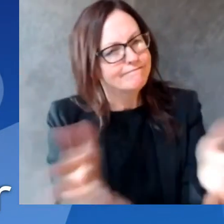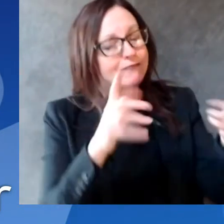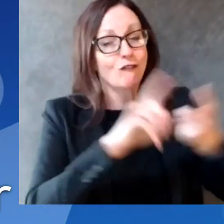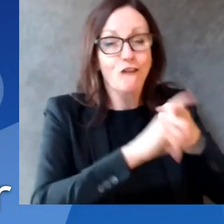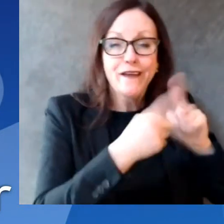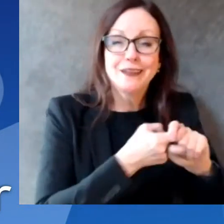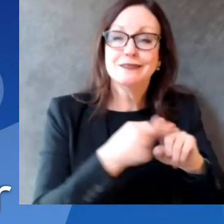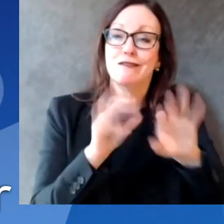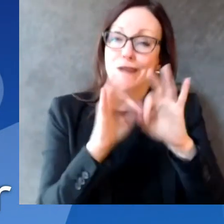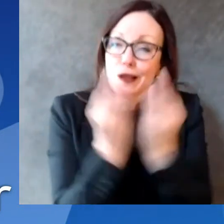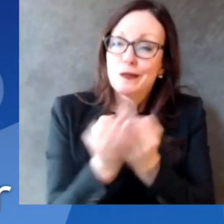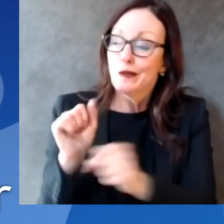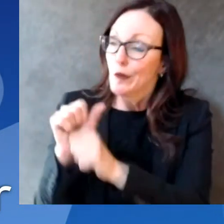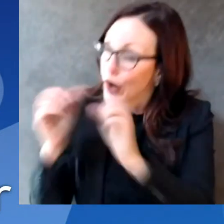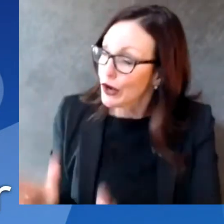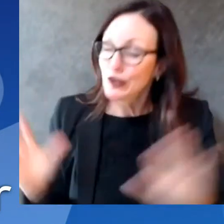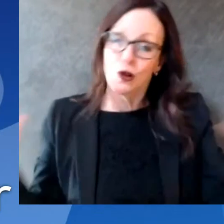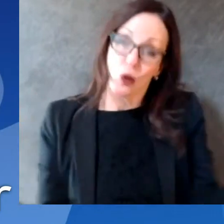WMTV.